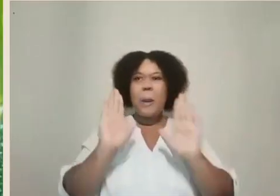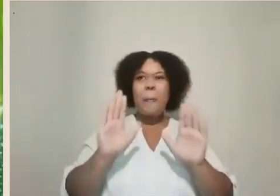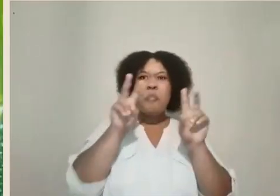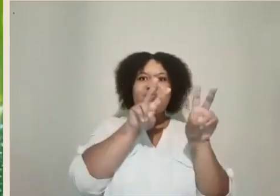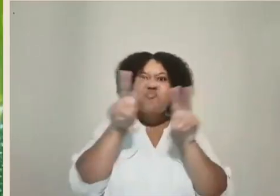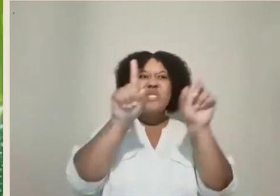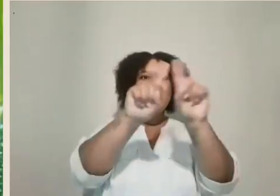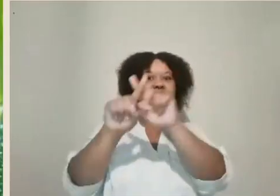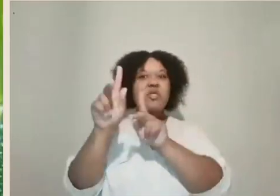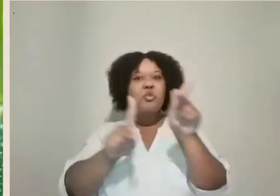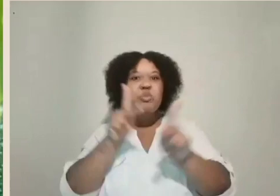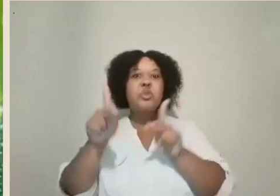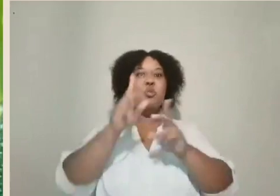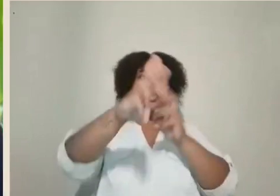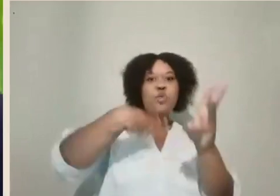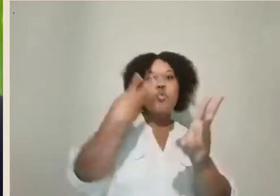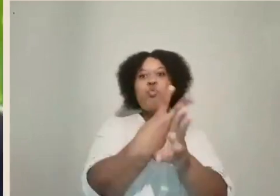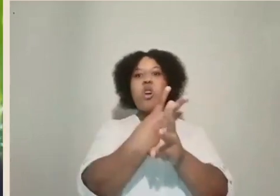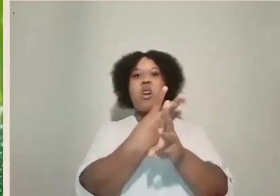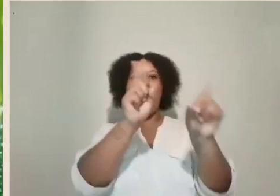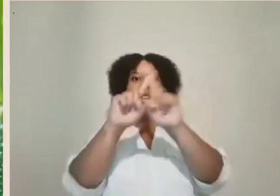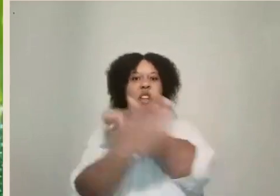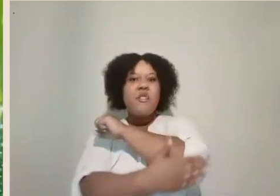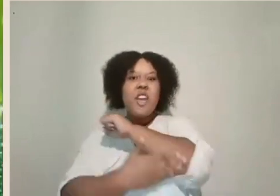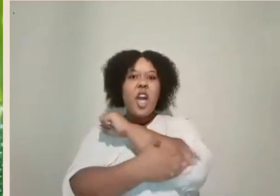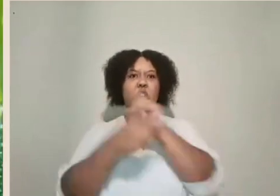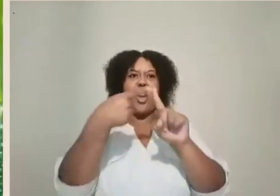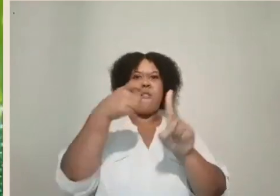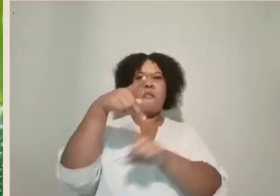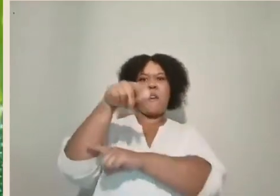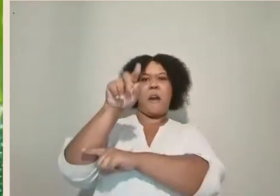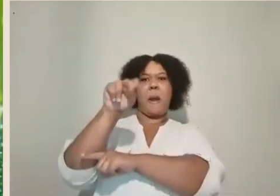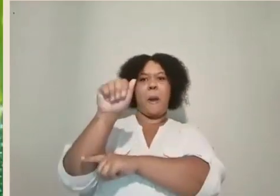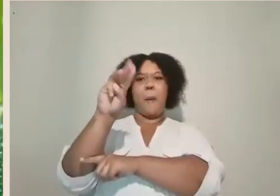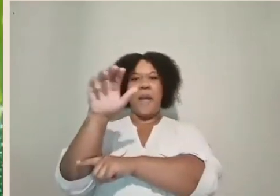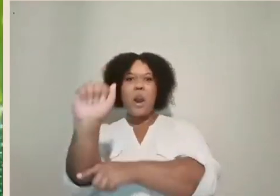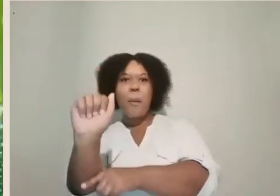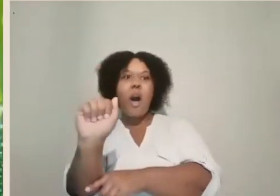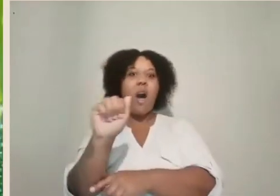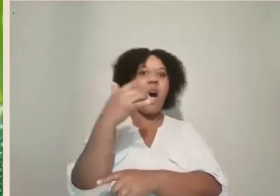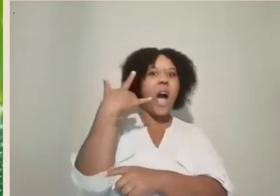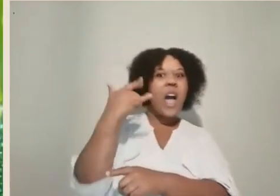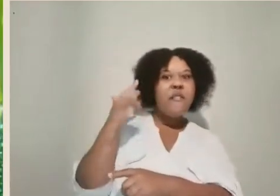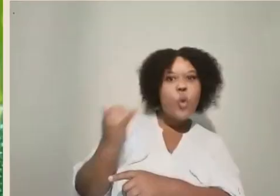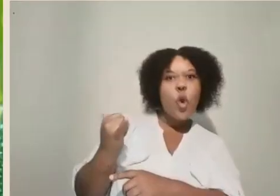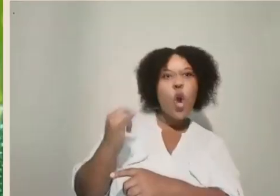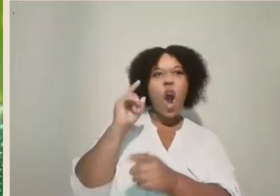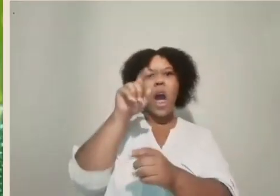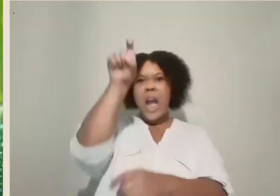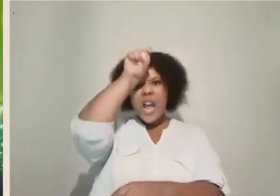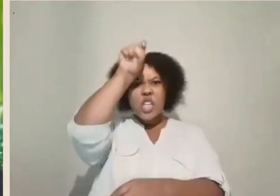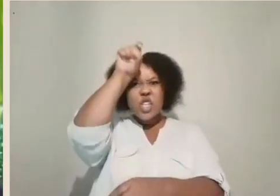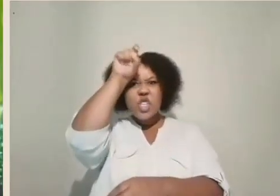the country, from around the world. I see people logging in from Panama, California. Let's see, I saw Egypt as